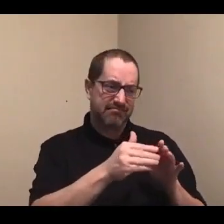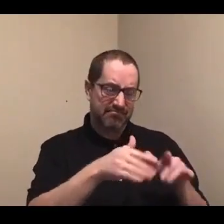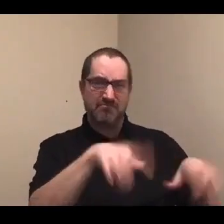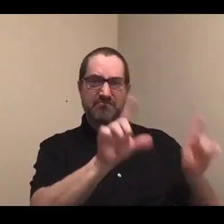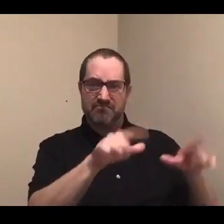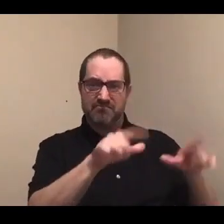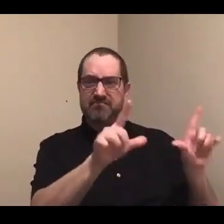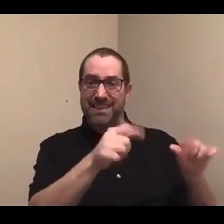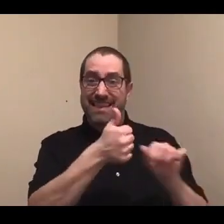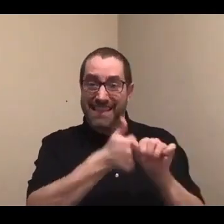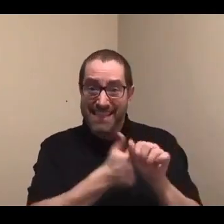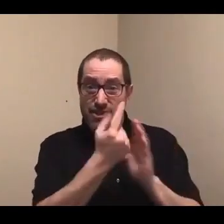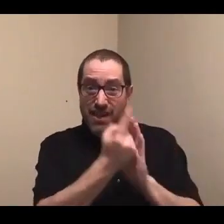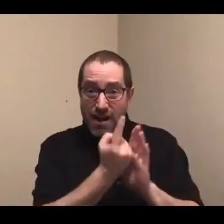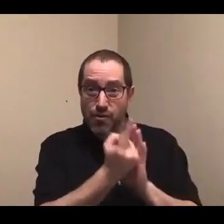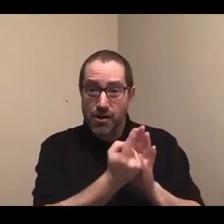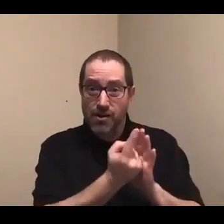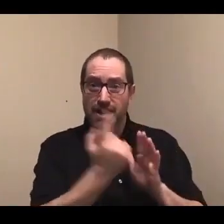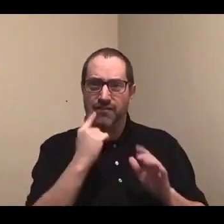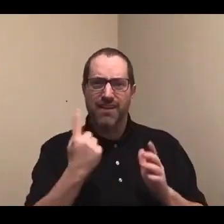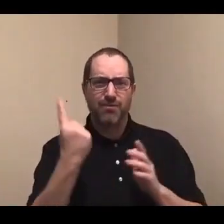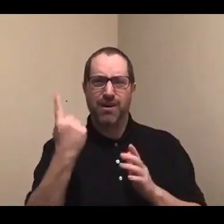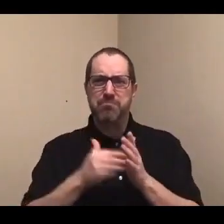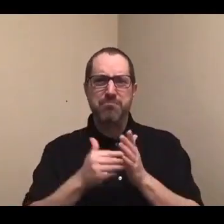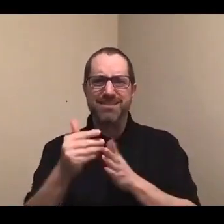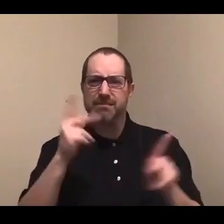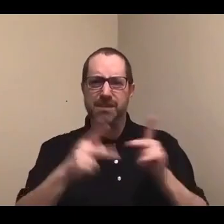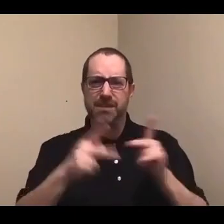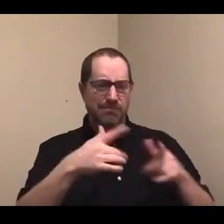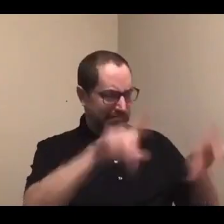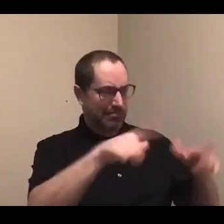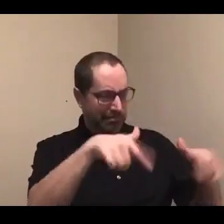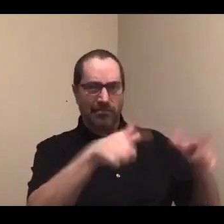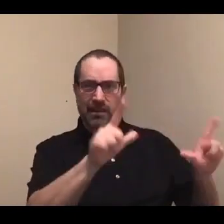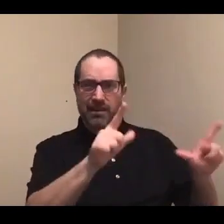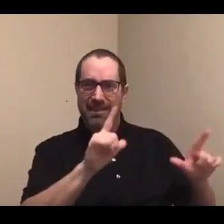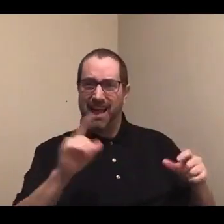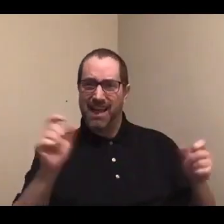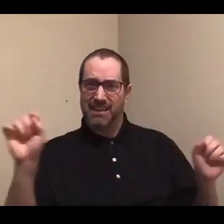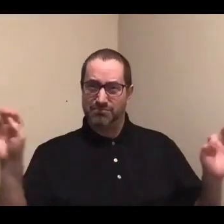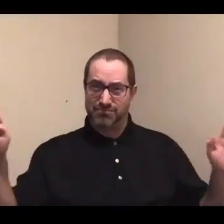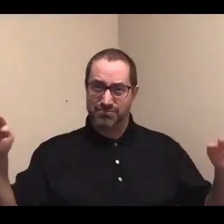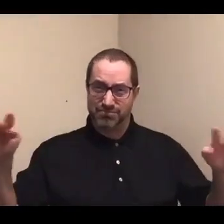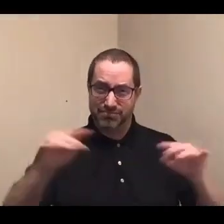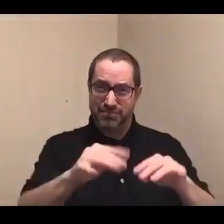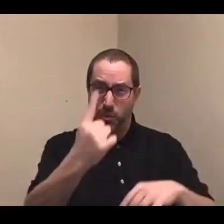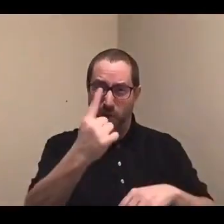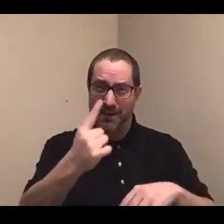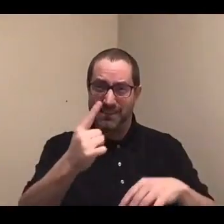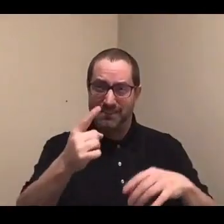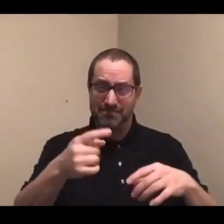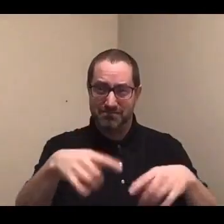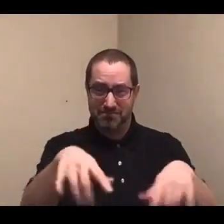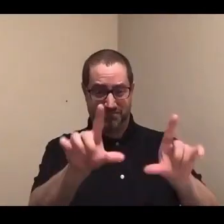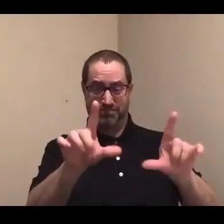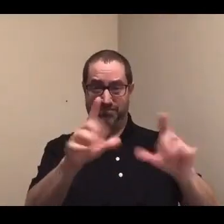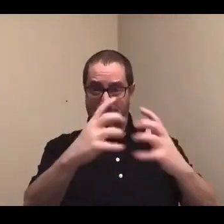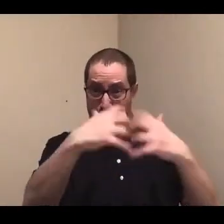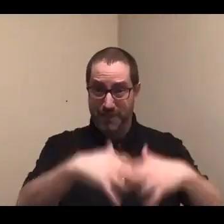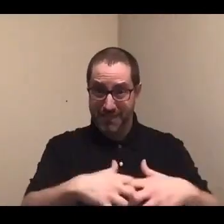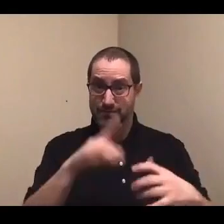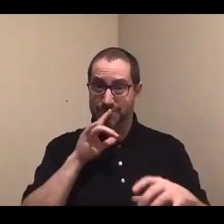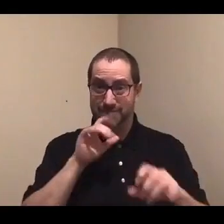times to get to get on the online system, that's 1 million hits pretty quickly. So what assurances are there that this